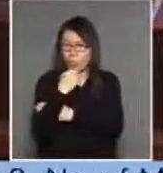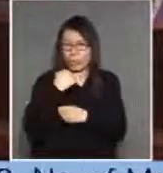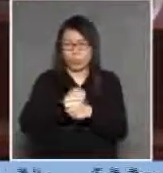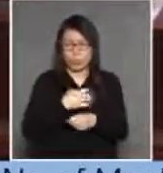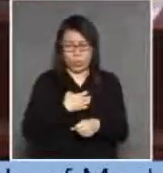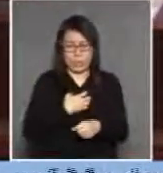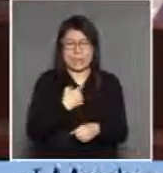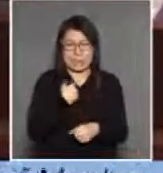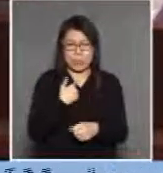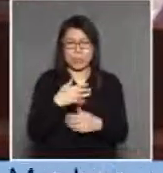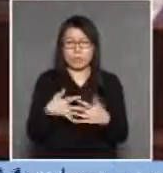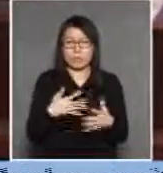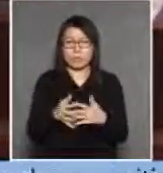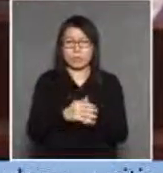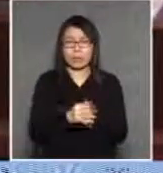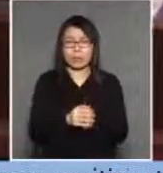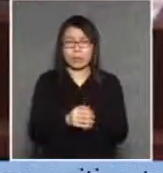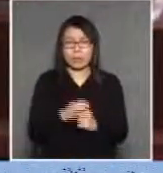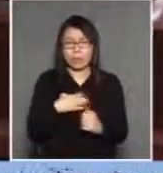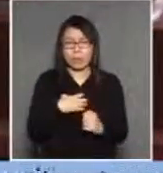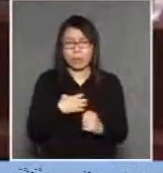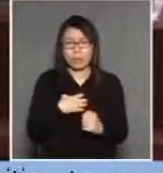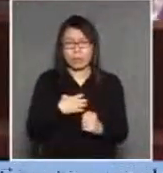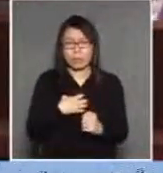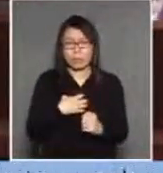committed to Hong Kong. They do what they should do.